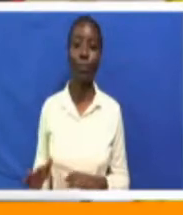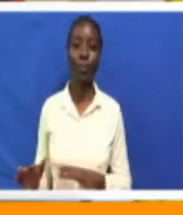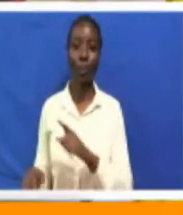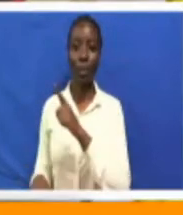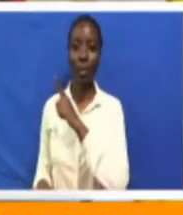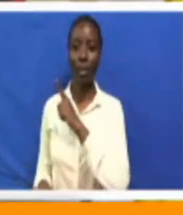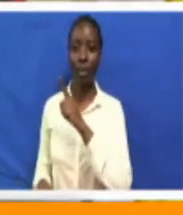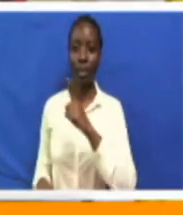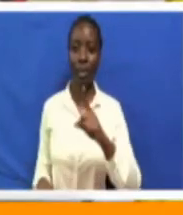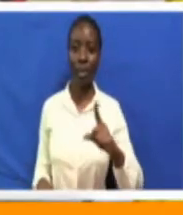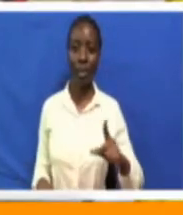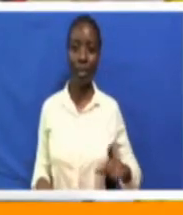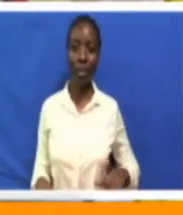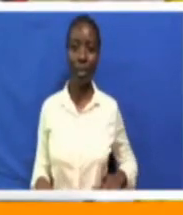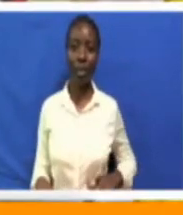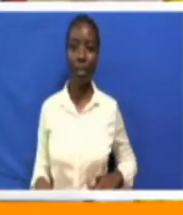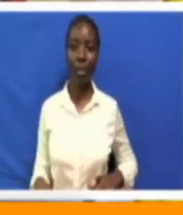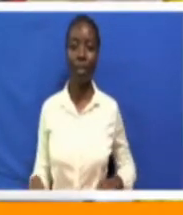foreign